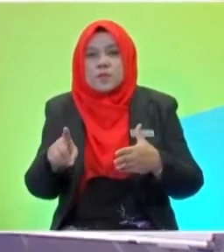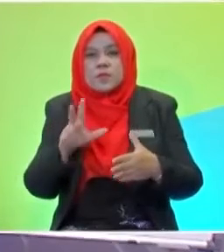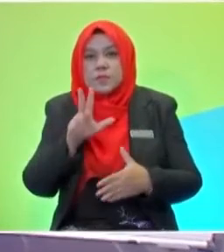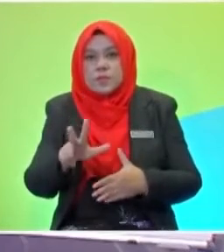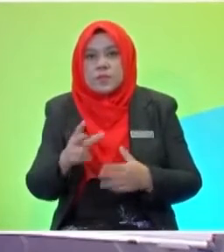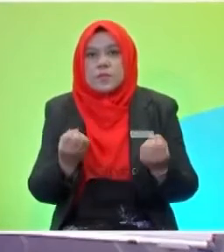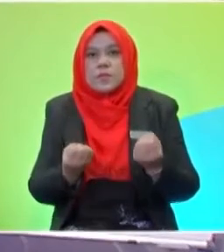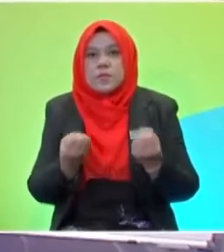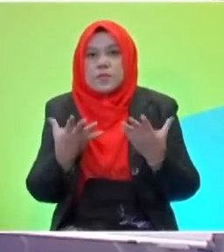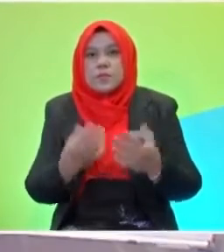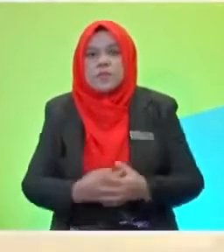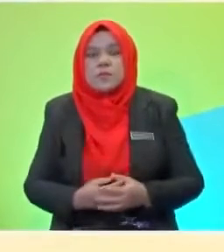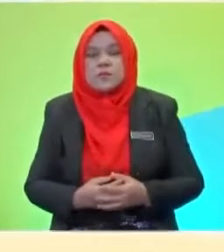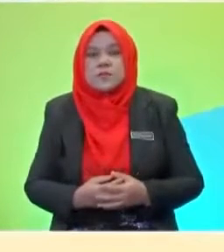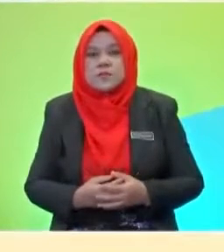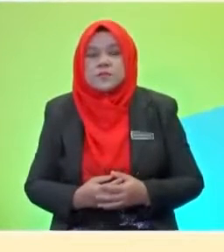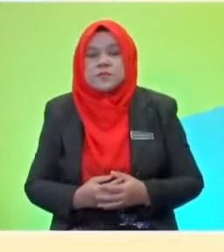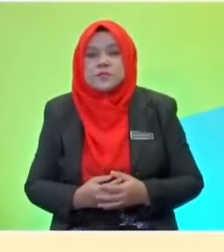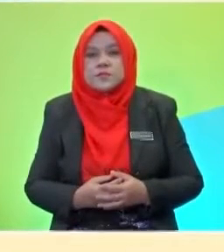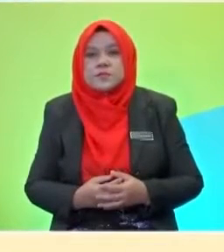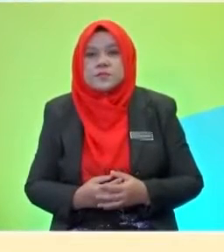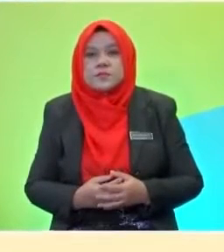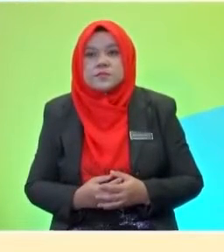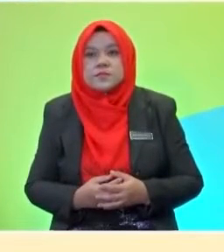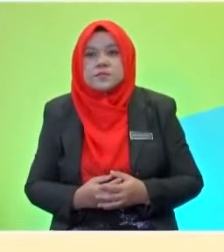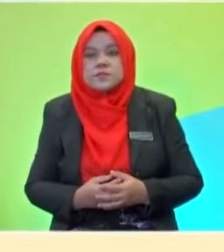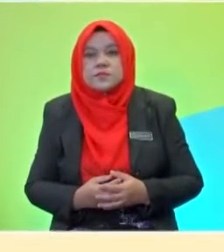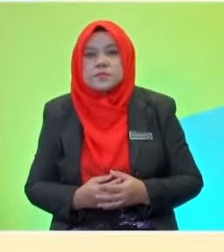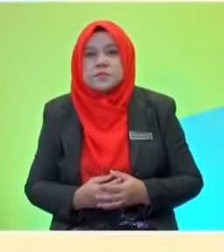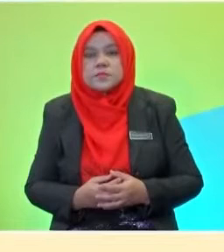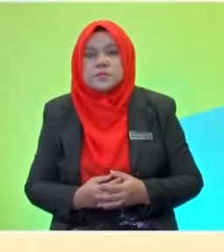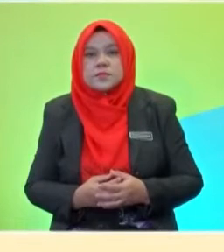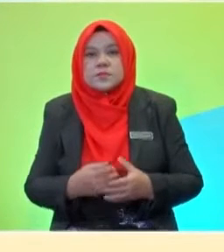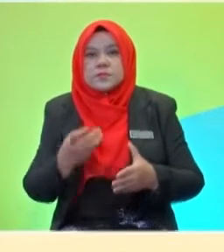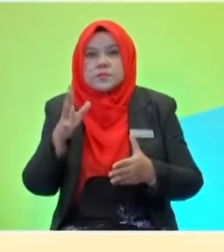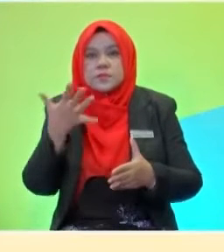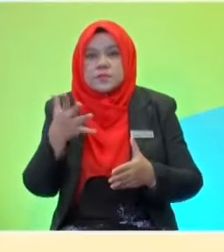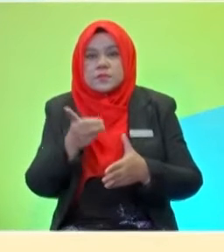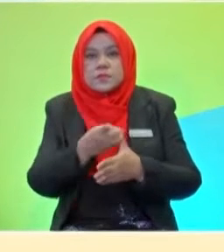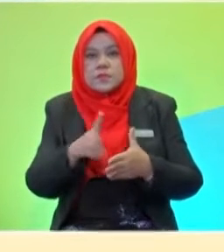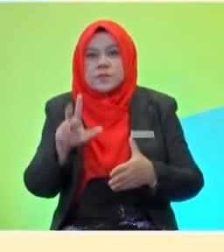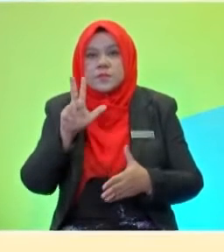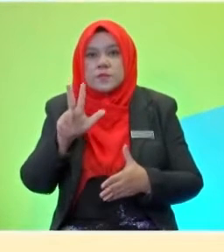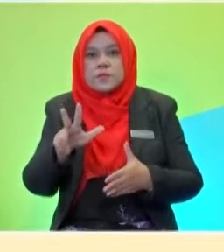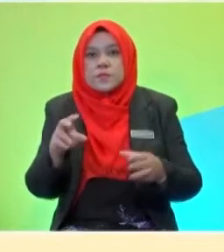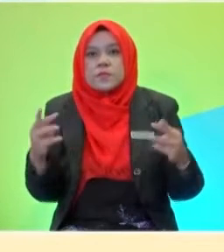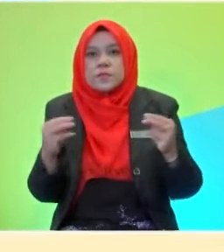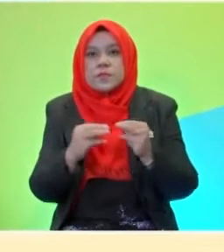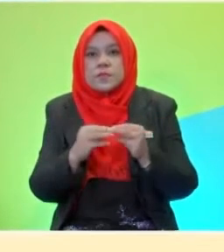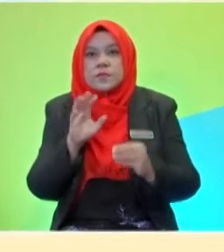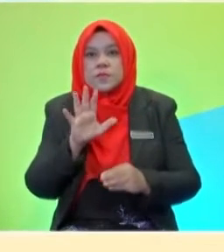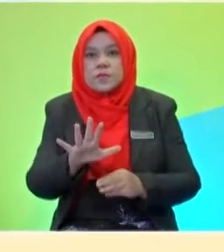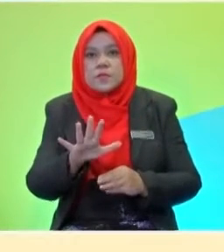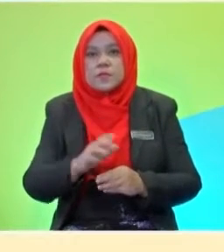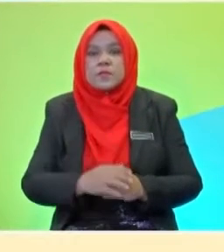help me? Nijat, what is 15 divided with 3? 15 divided with 3 equals to 5. Very